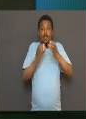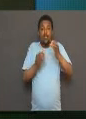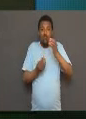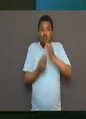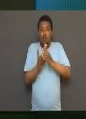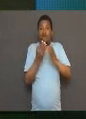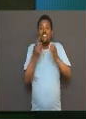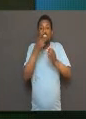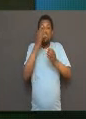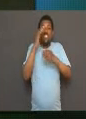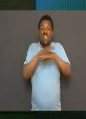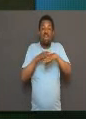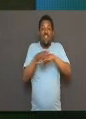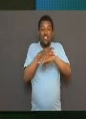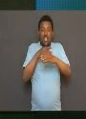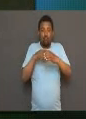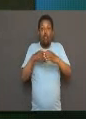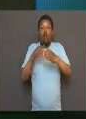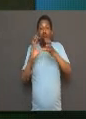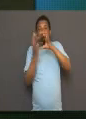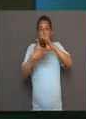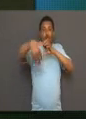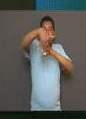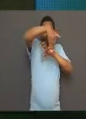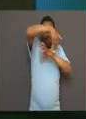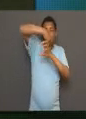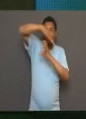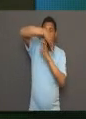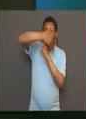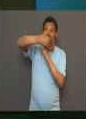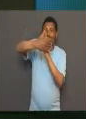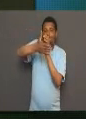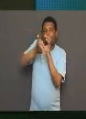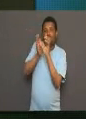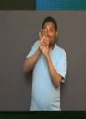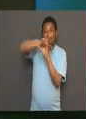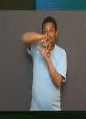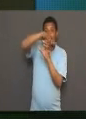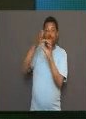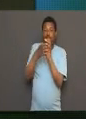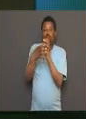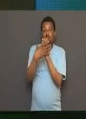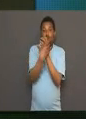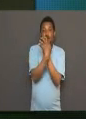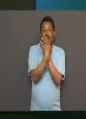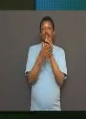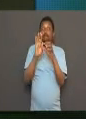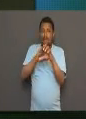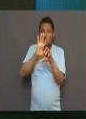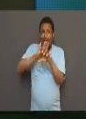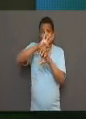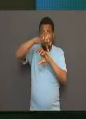cylindrical developable surface around the globe, ensuring that the globe